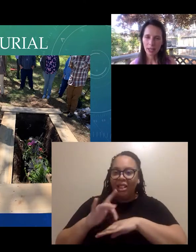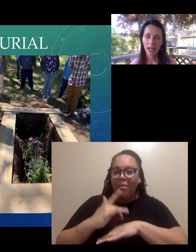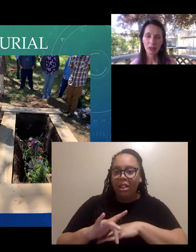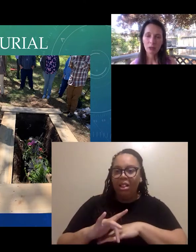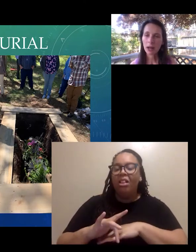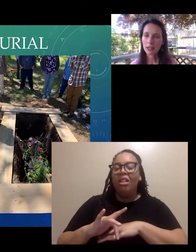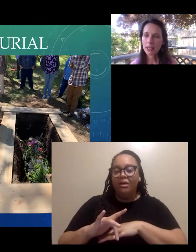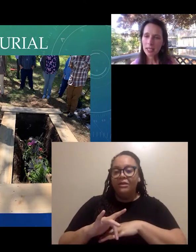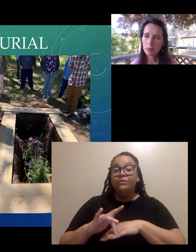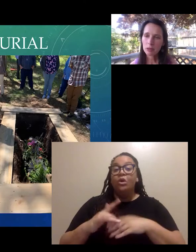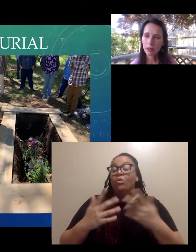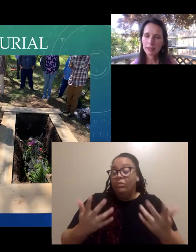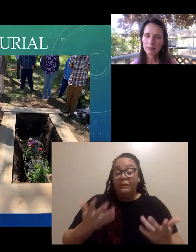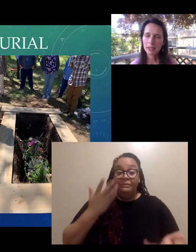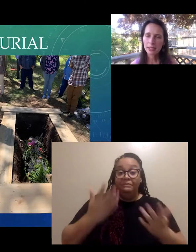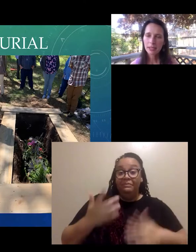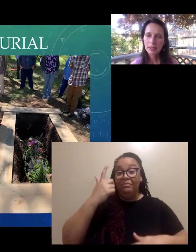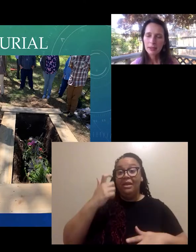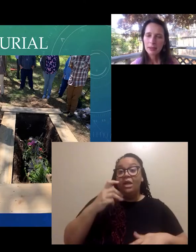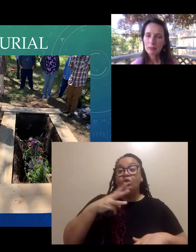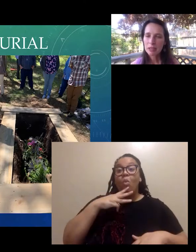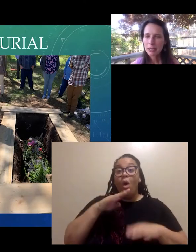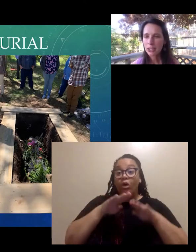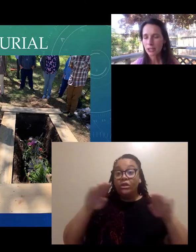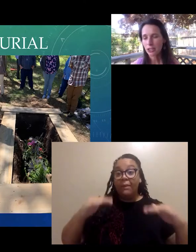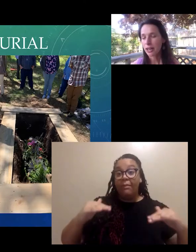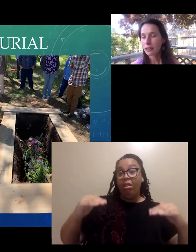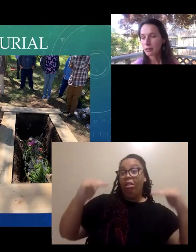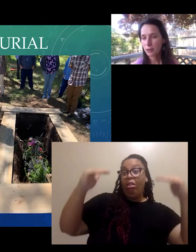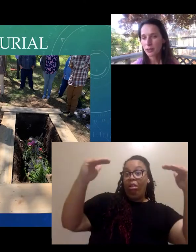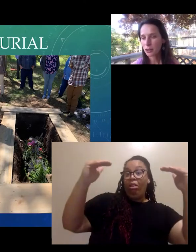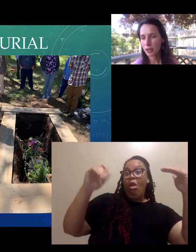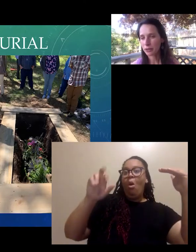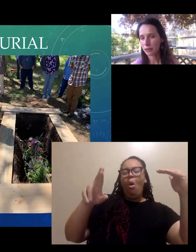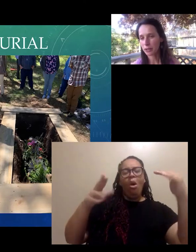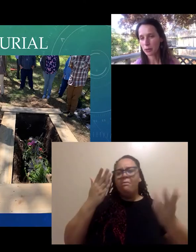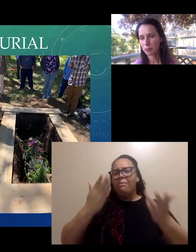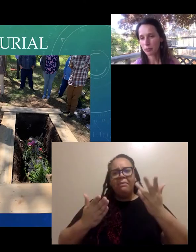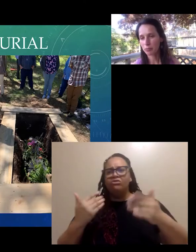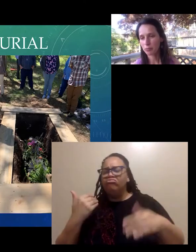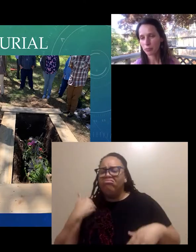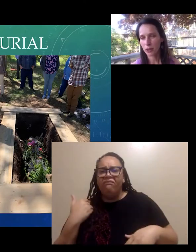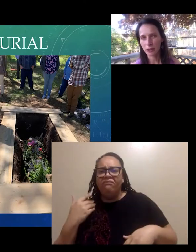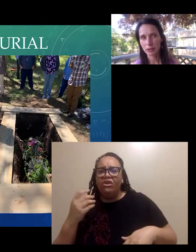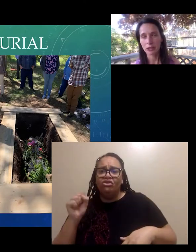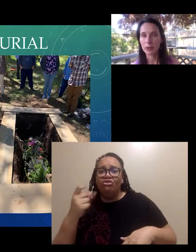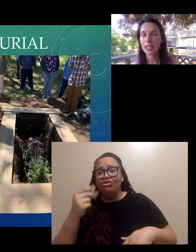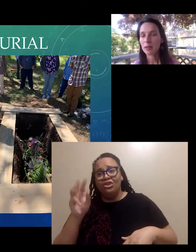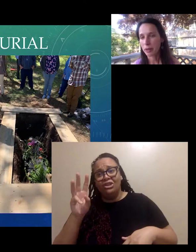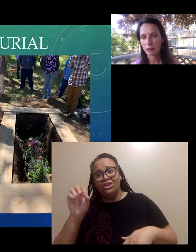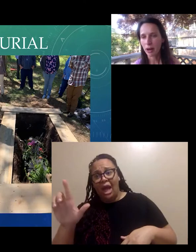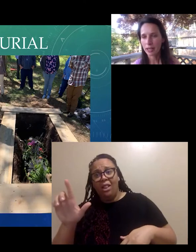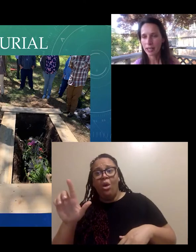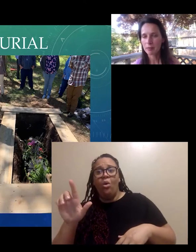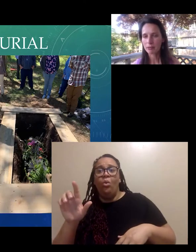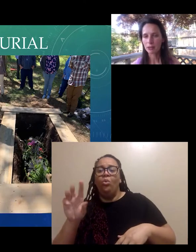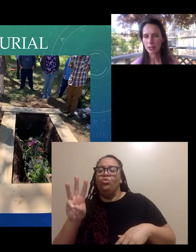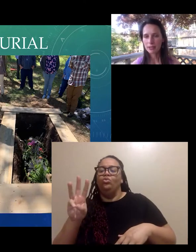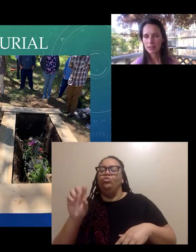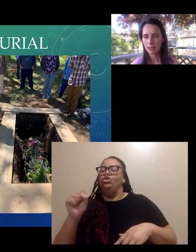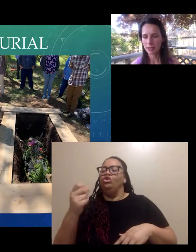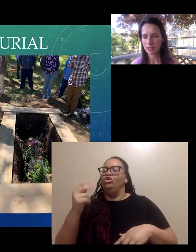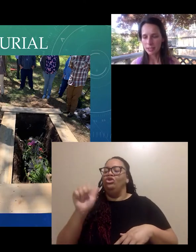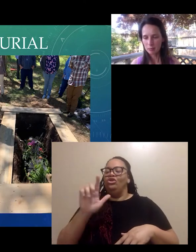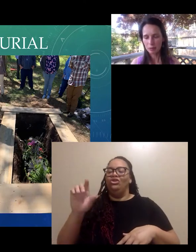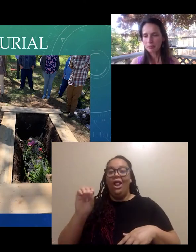because of a high water table, possibly, or maybe just shallow soil where, you know, where you would hit bedrock if